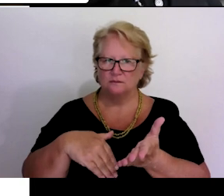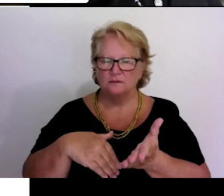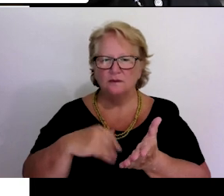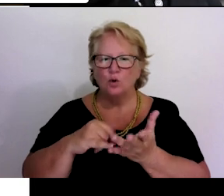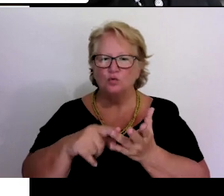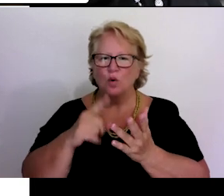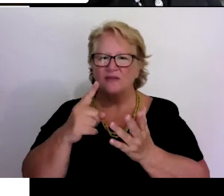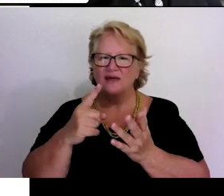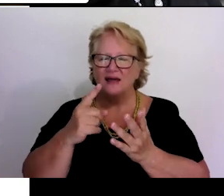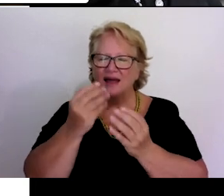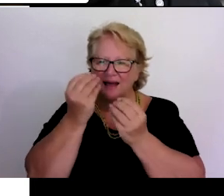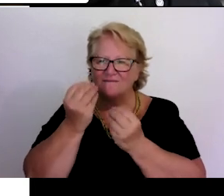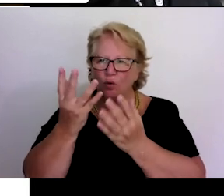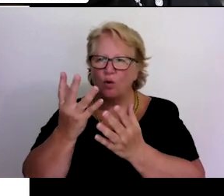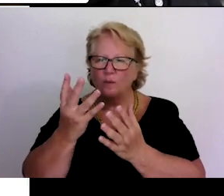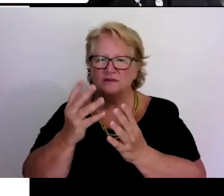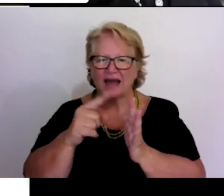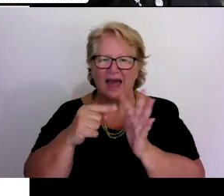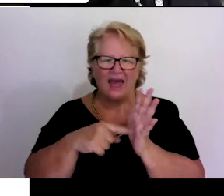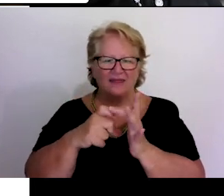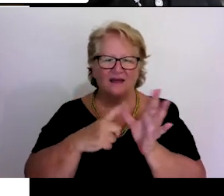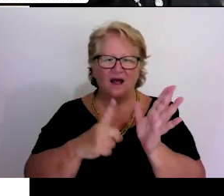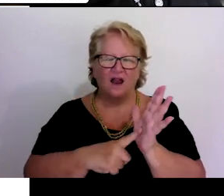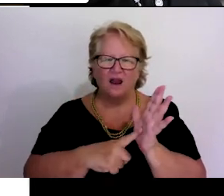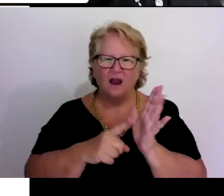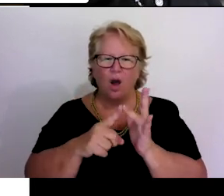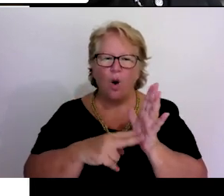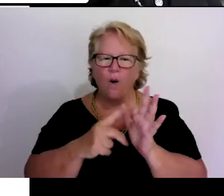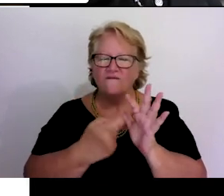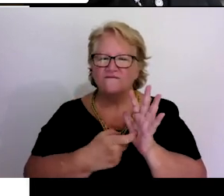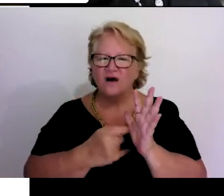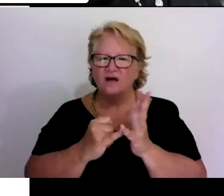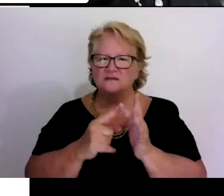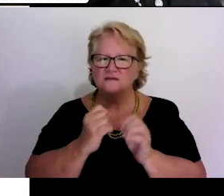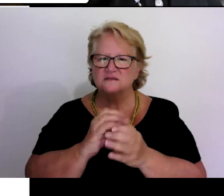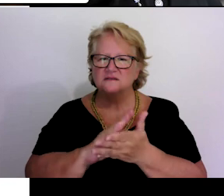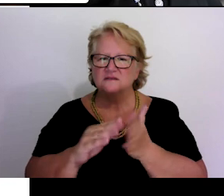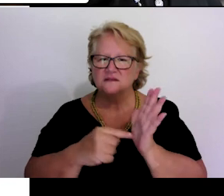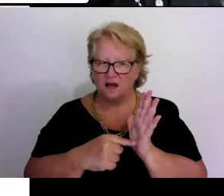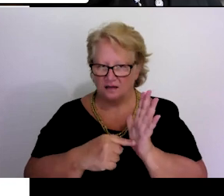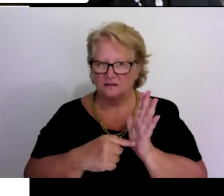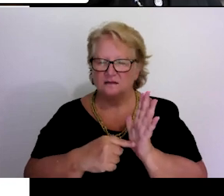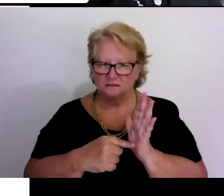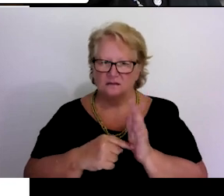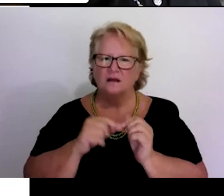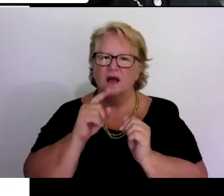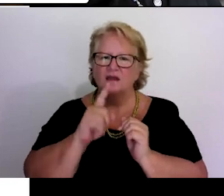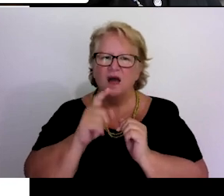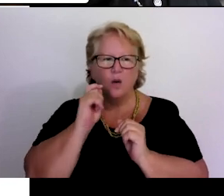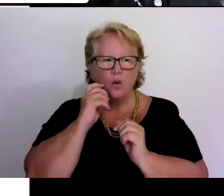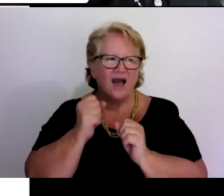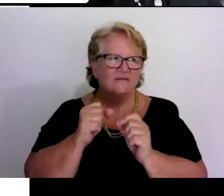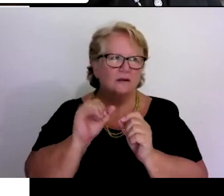Informed Ethical Oversight Panel, or just the Ethical Oversight Panel. And that panel will review project proposals with a